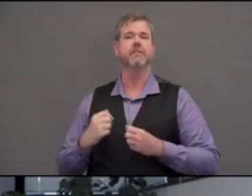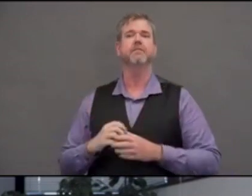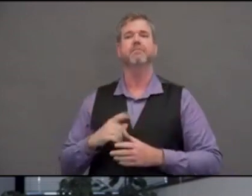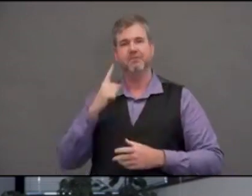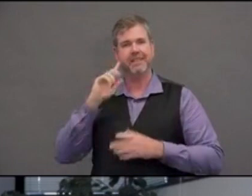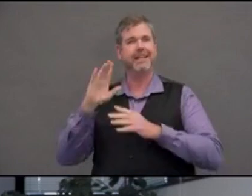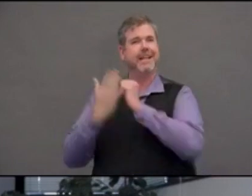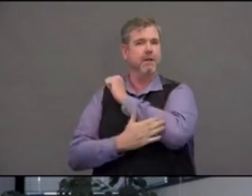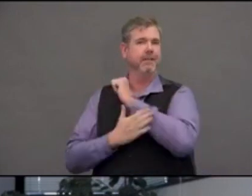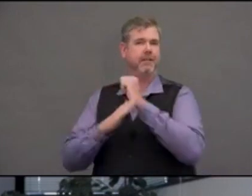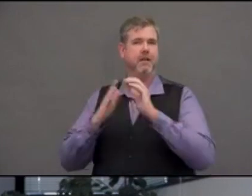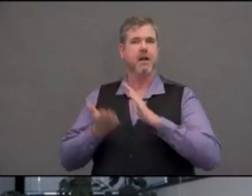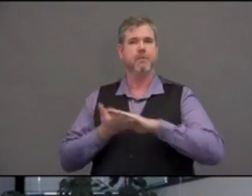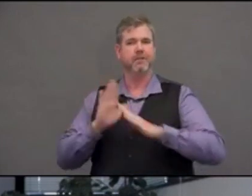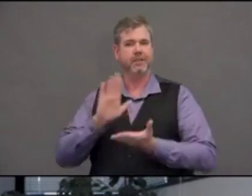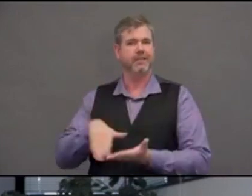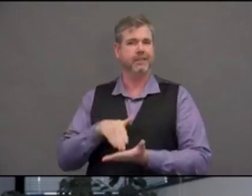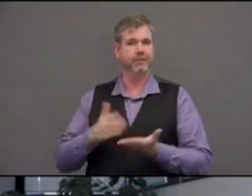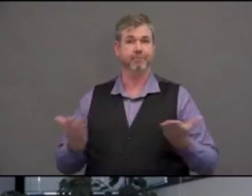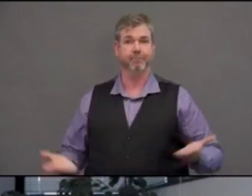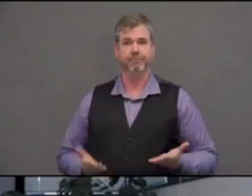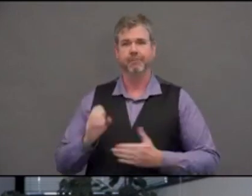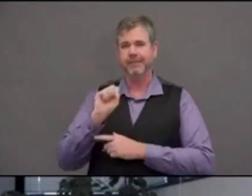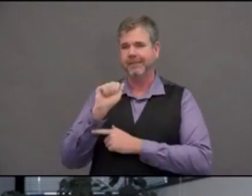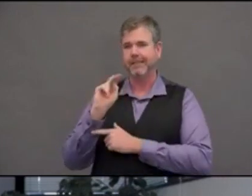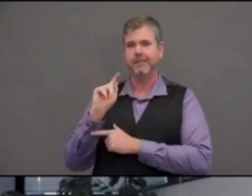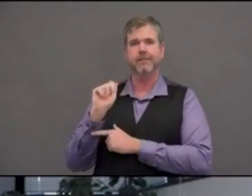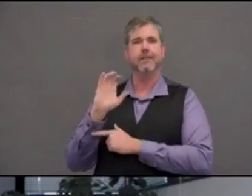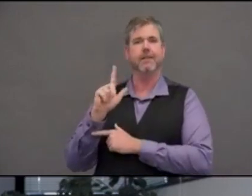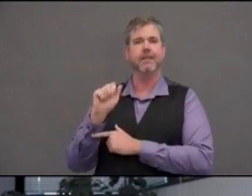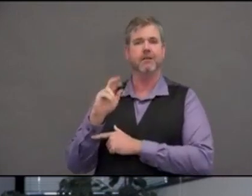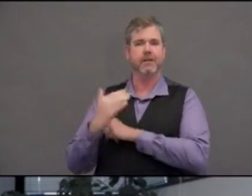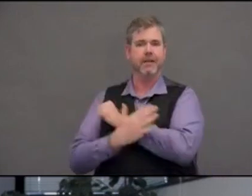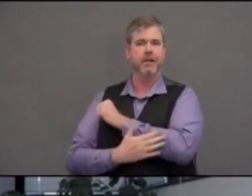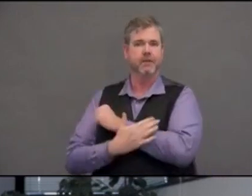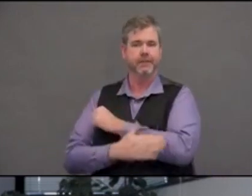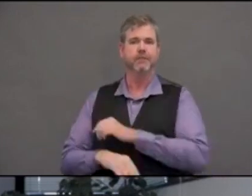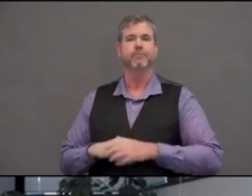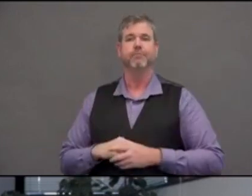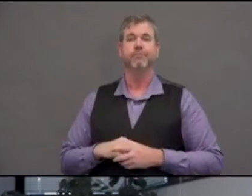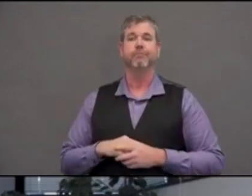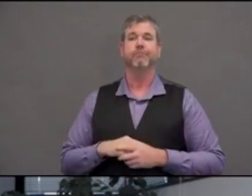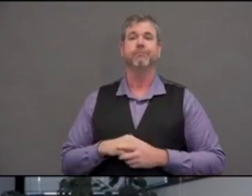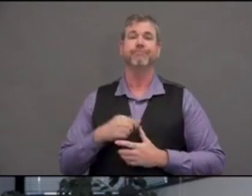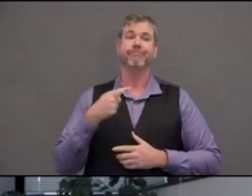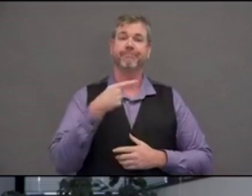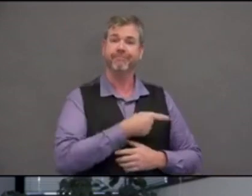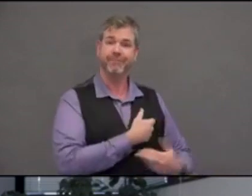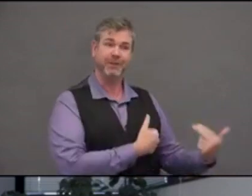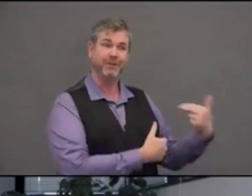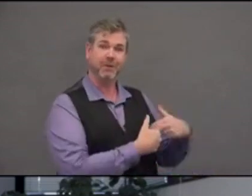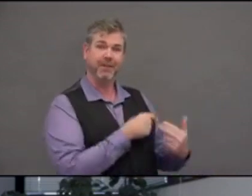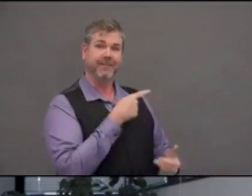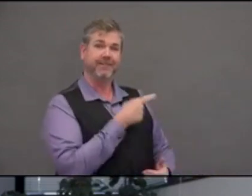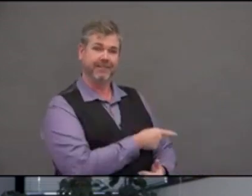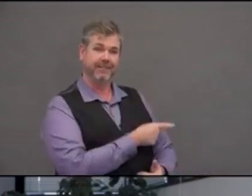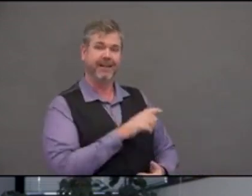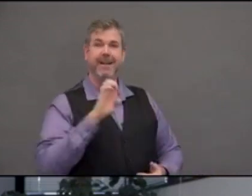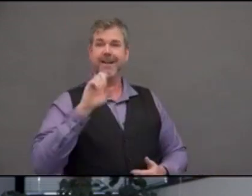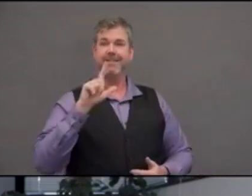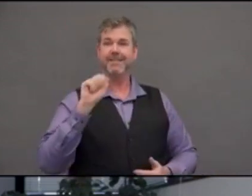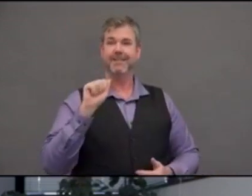Public Health Department here in the county. I'm joined today by Dr. Elsa Villarino, an Assistant Public Health Officer with Santa Clara County as